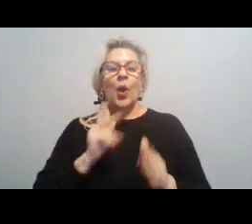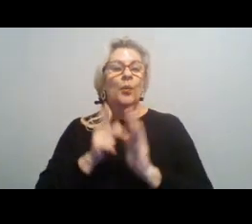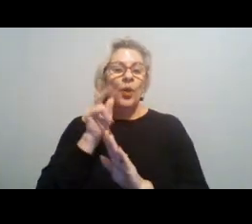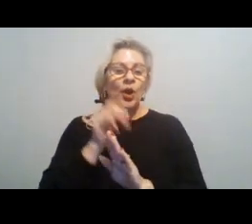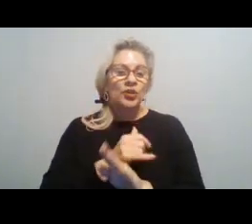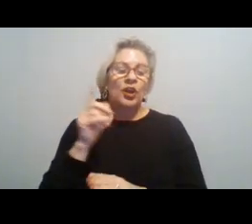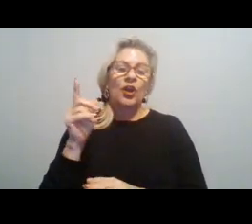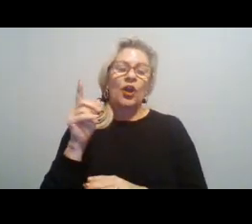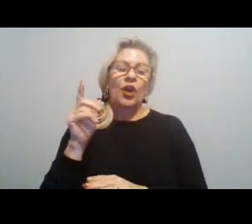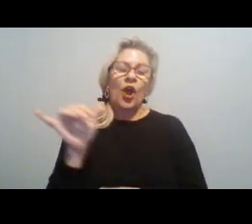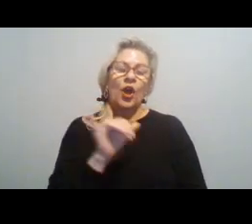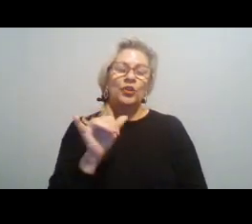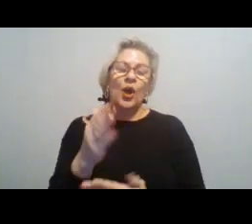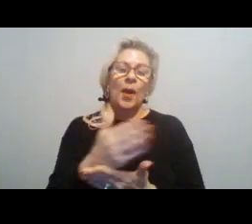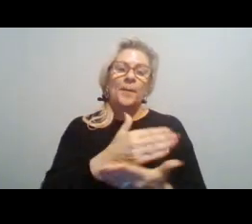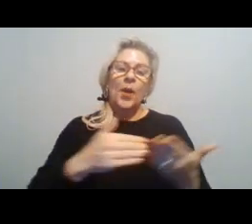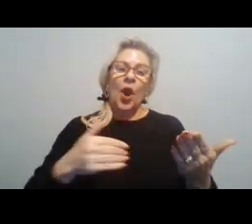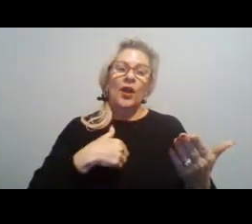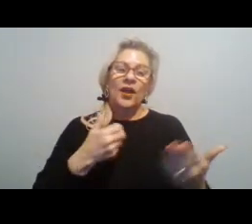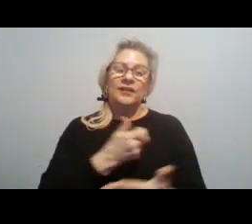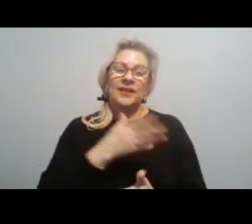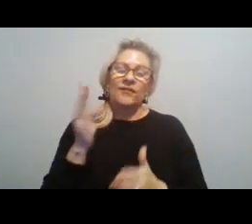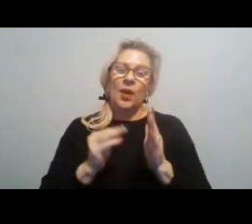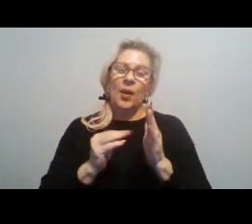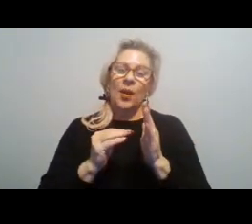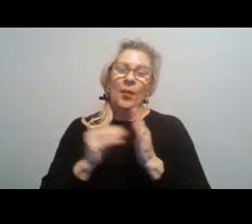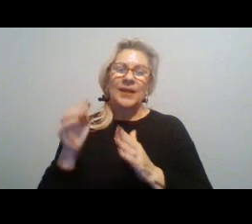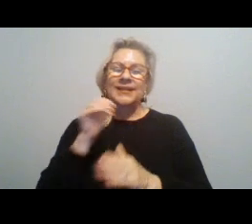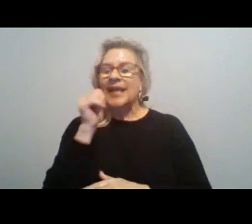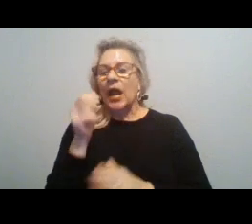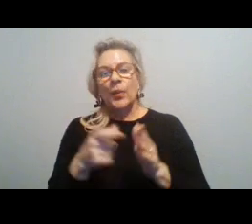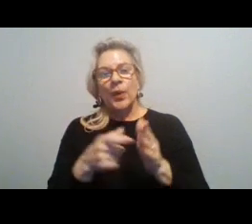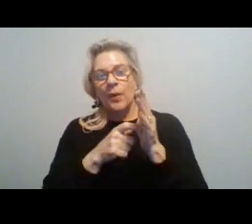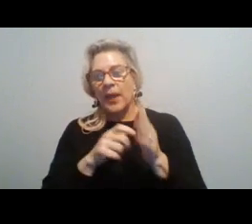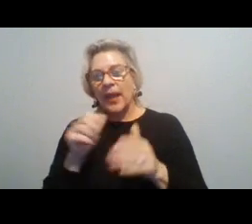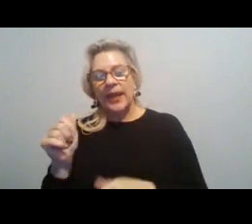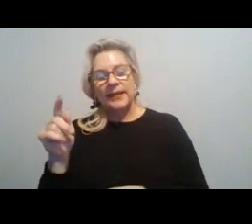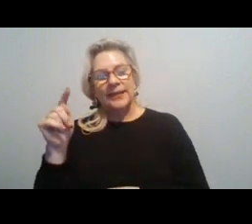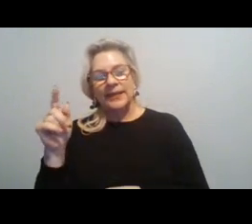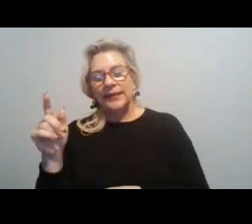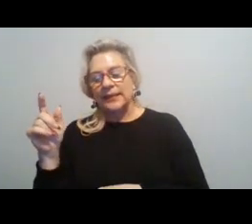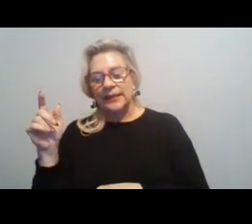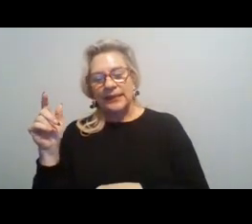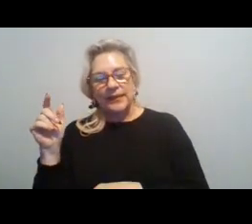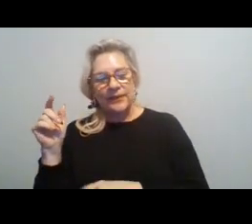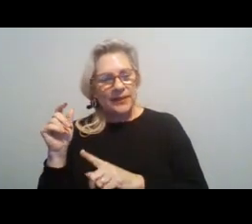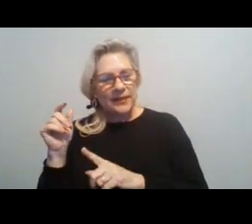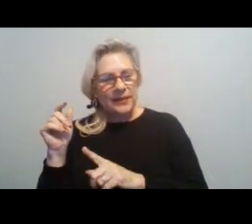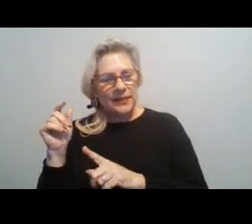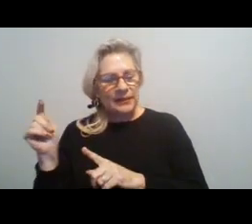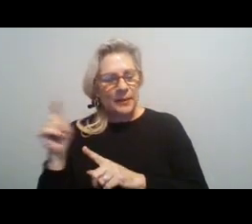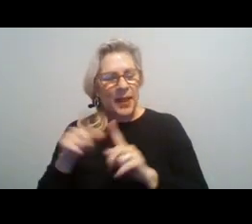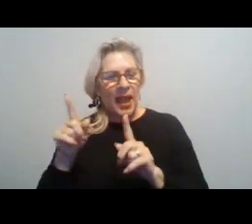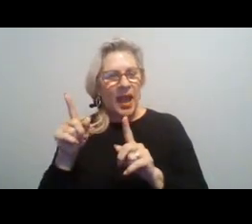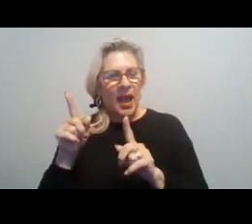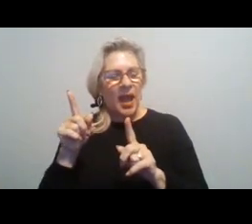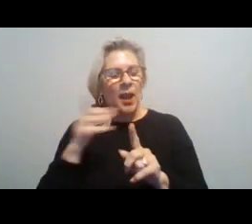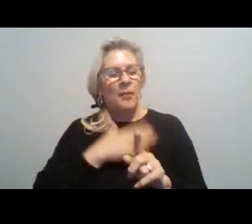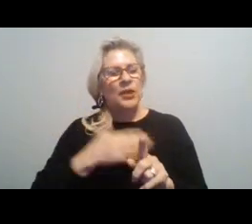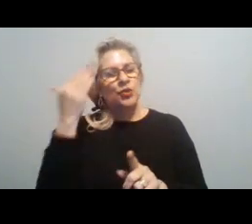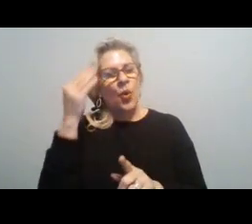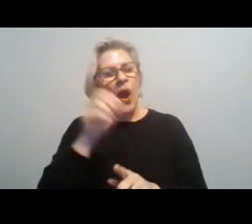of our multimodal corridor plan, which is not a requirement of the ATP, but it's very important to note that our other projects that we bring